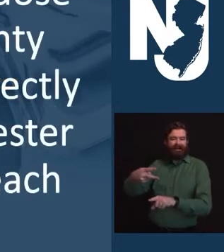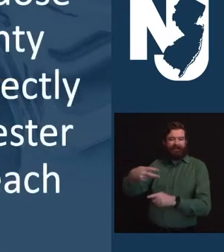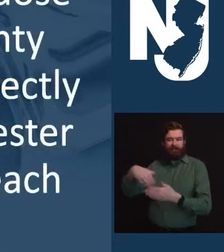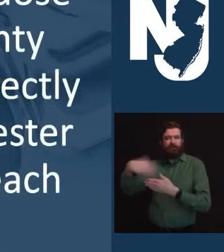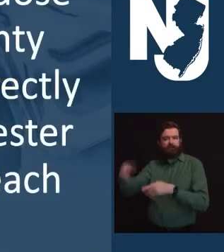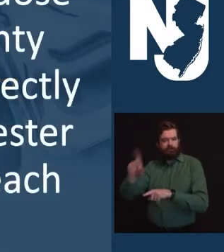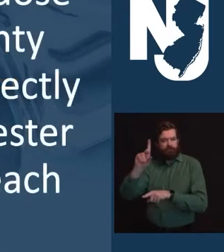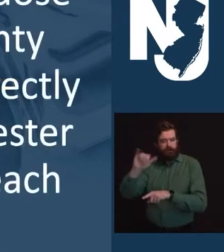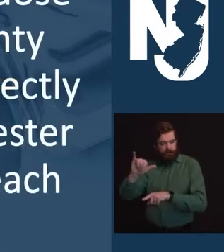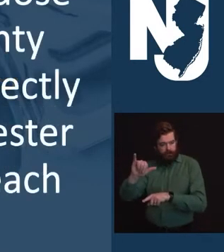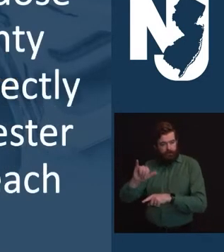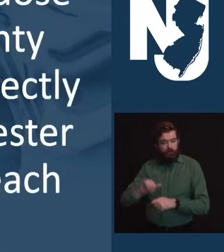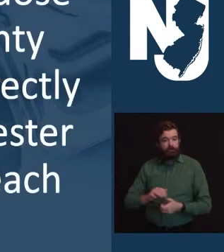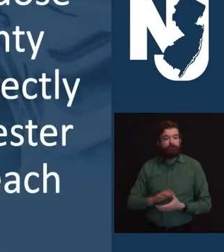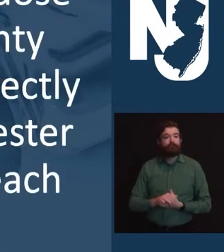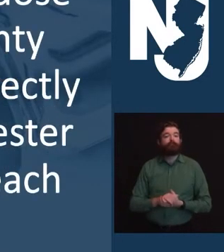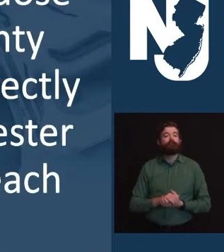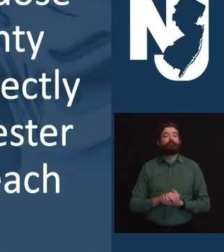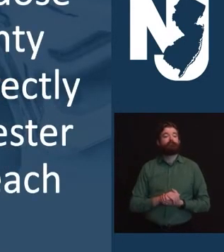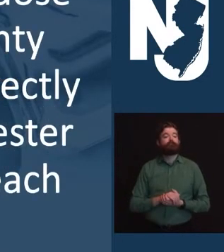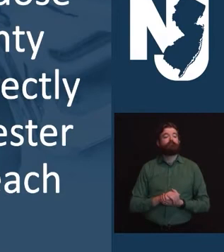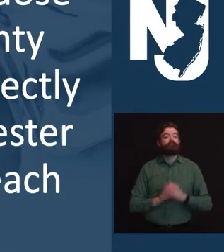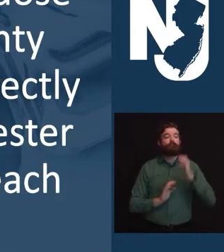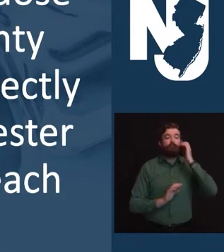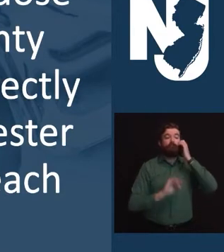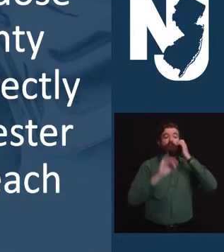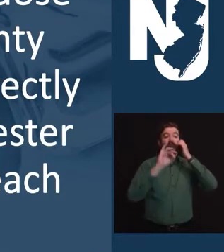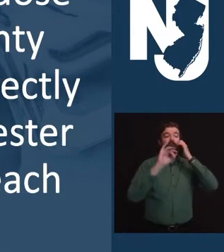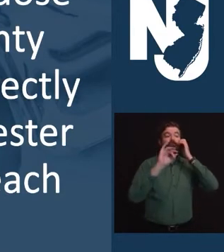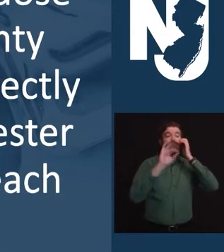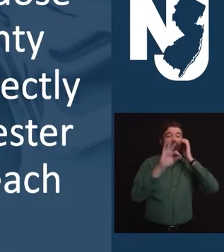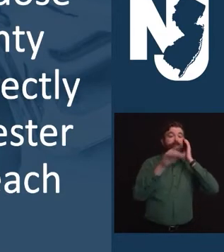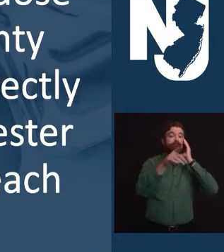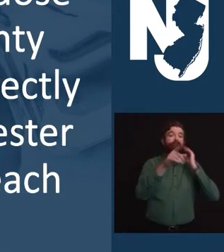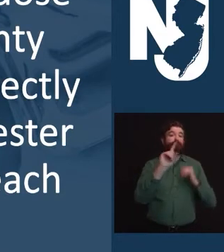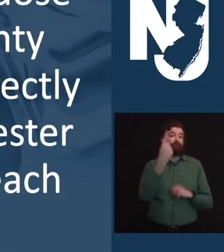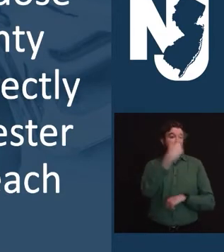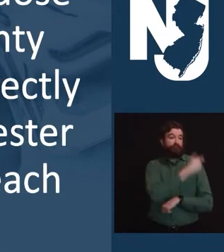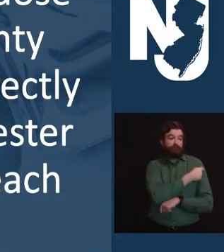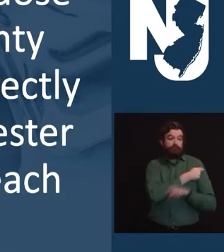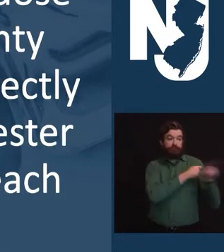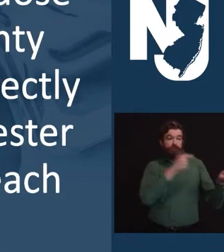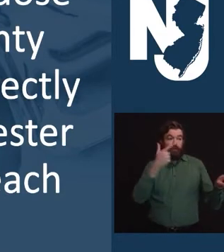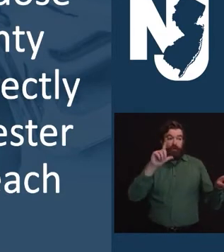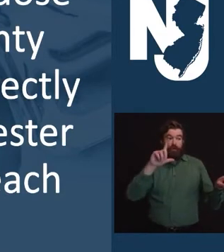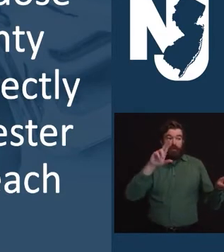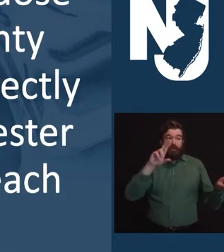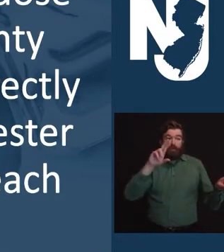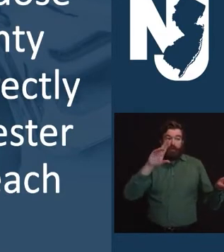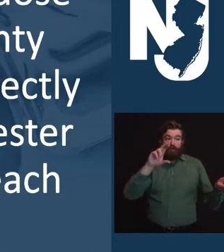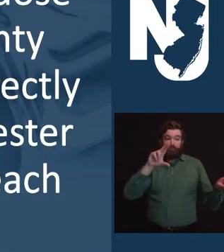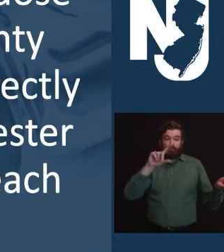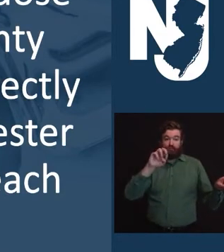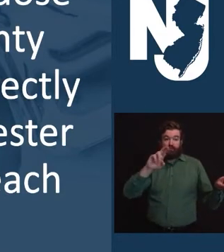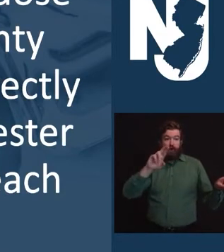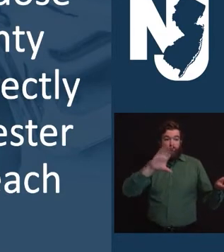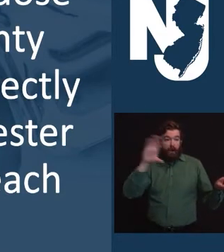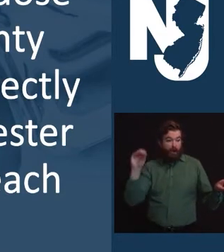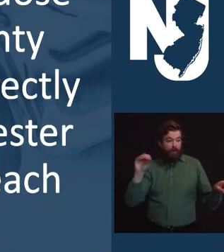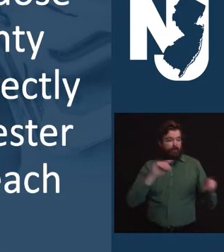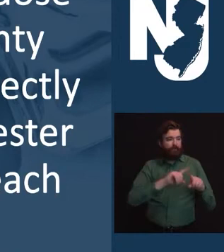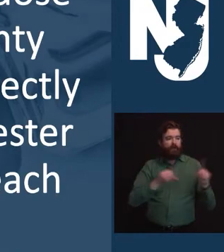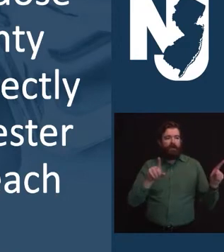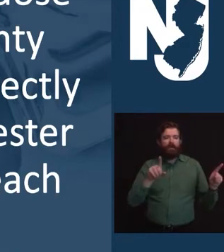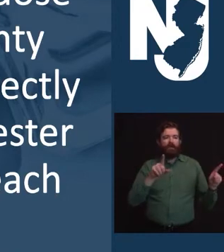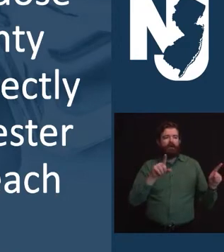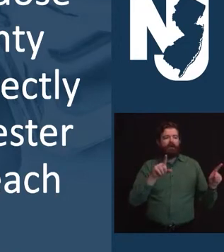Megasite, but booked your appointment directly with the Megasite and did not use our state website, the Gloucester County Megasite will be reaching out directly to